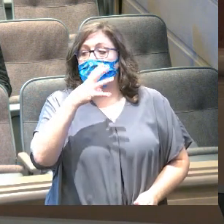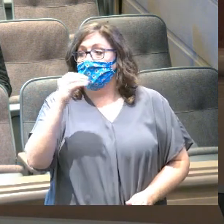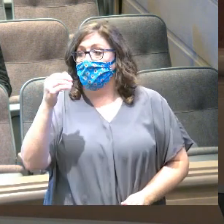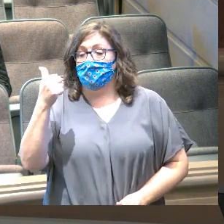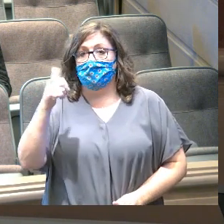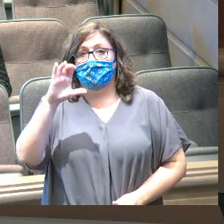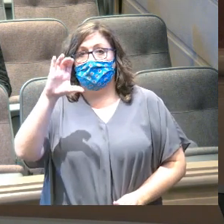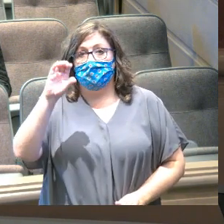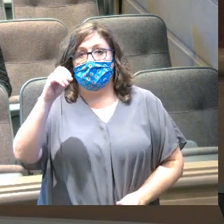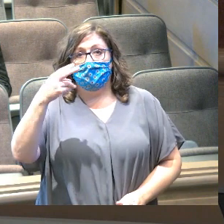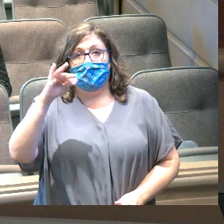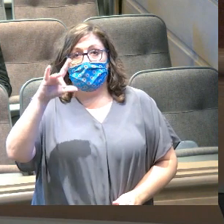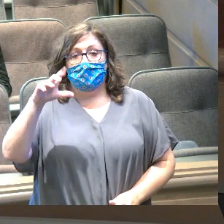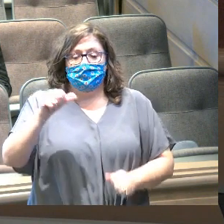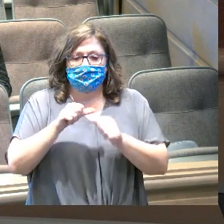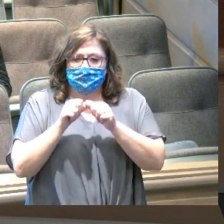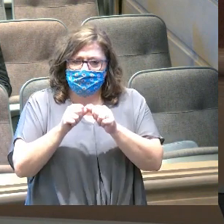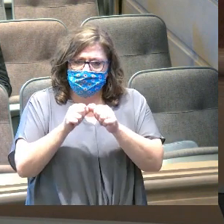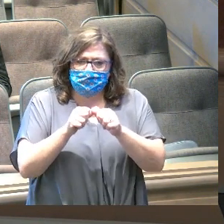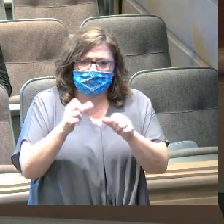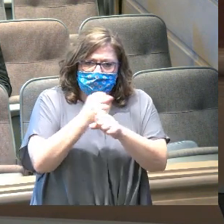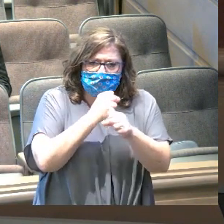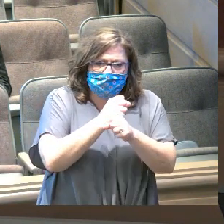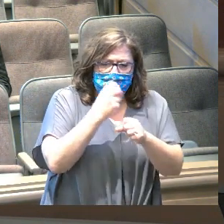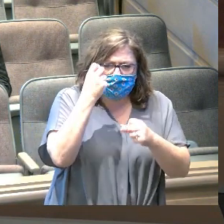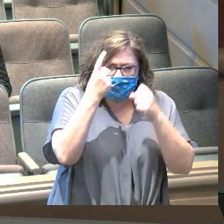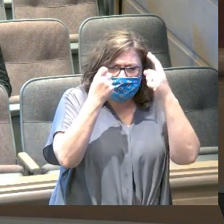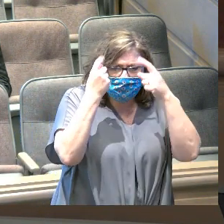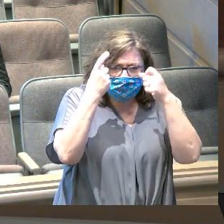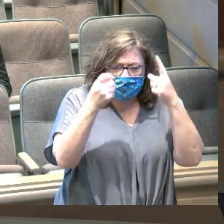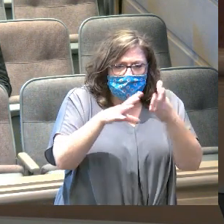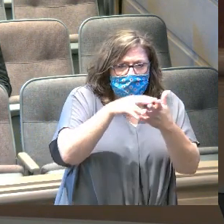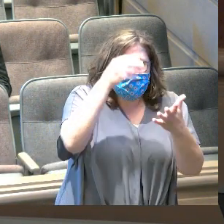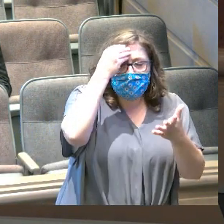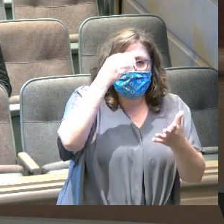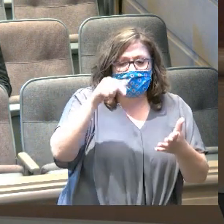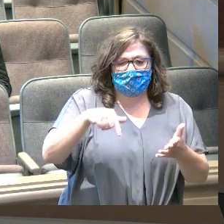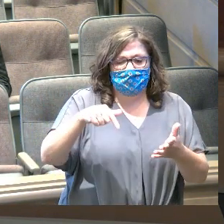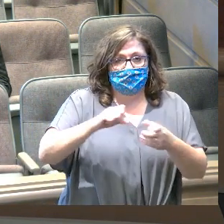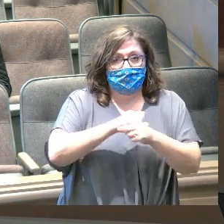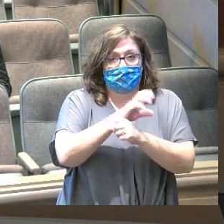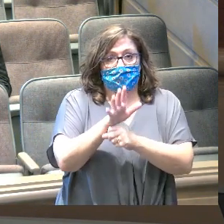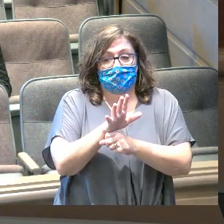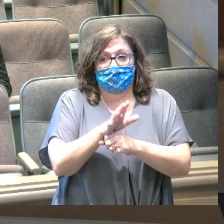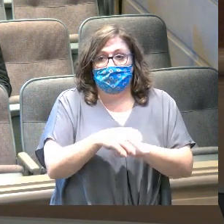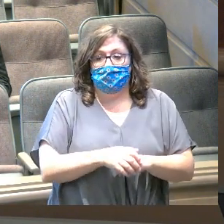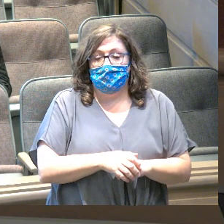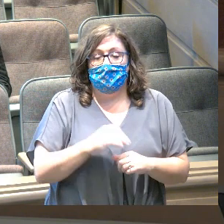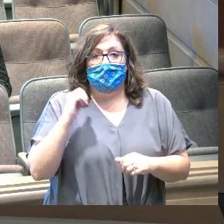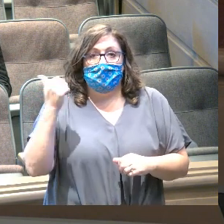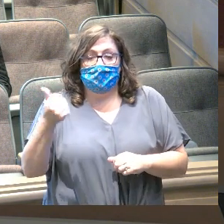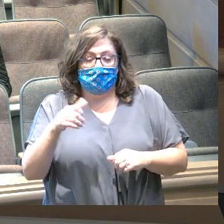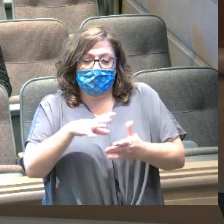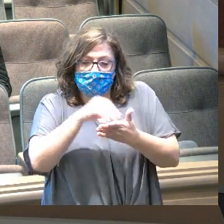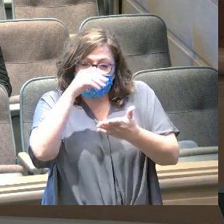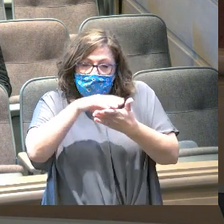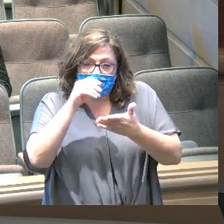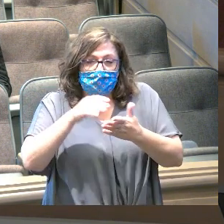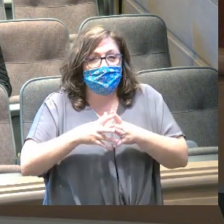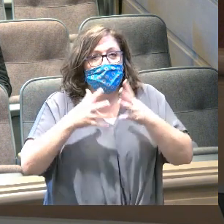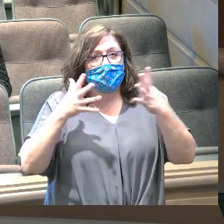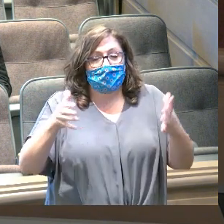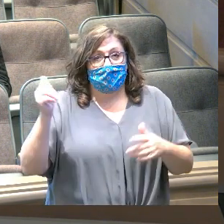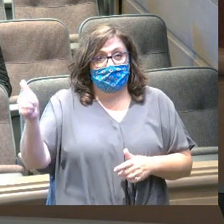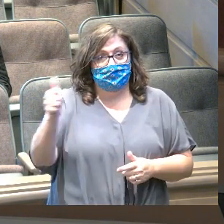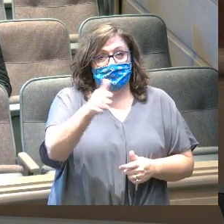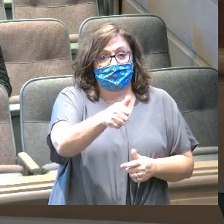Cohilas's commitment to understand this pandemic and the way in which they've each educated themselves to